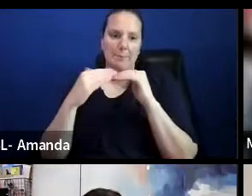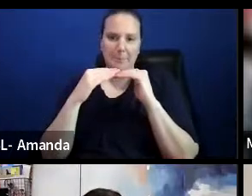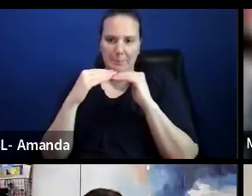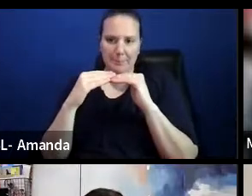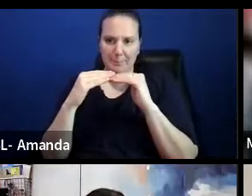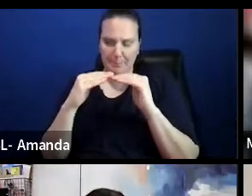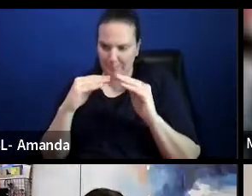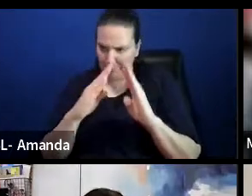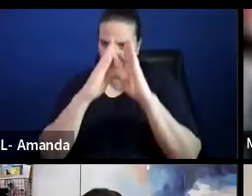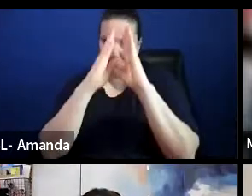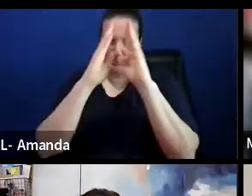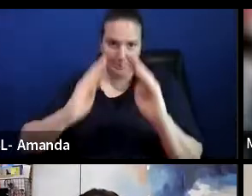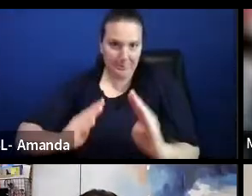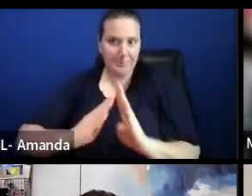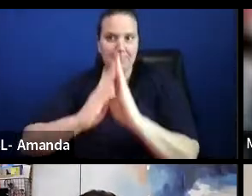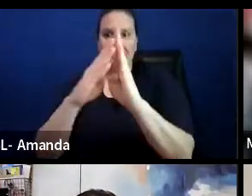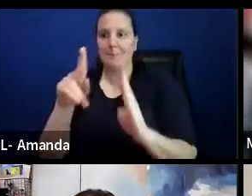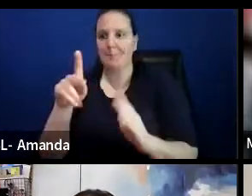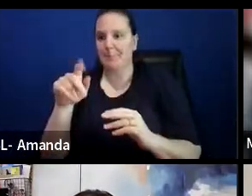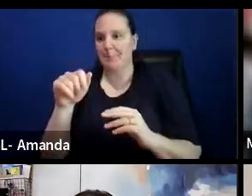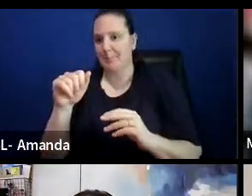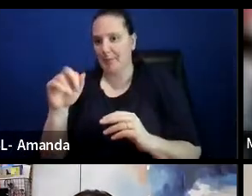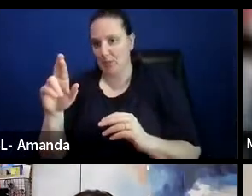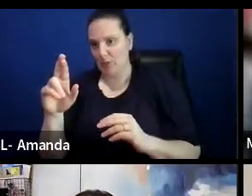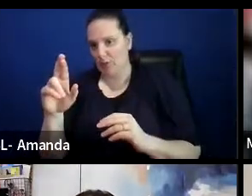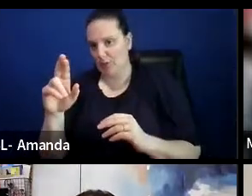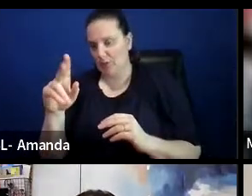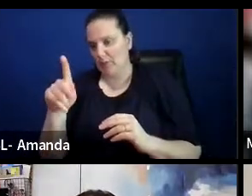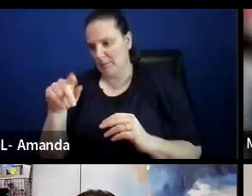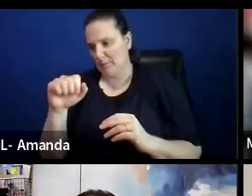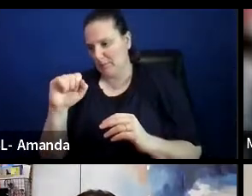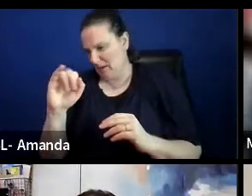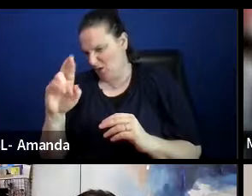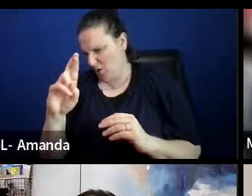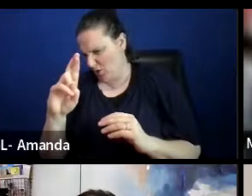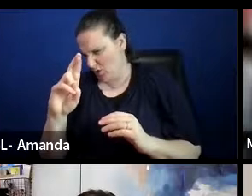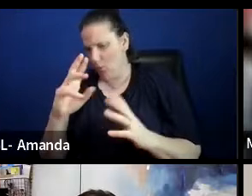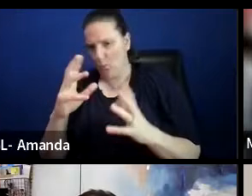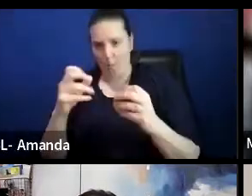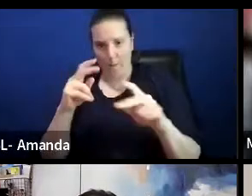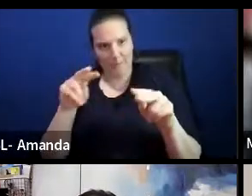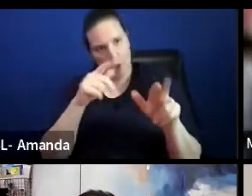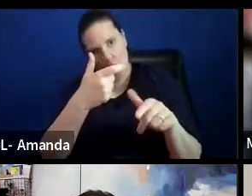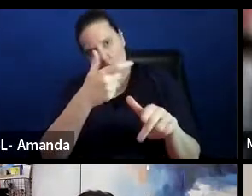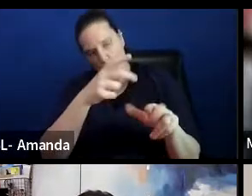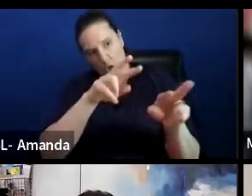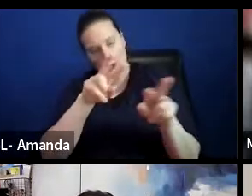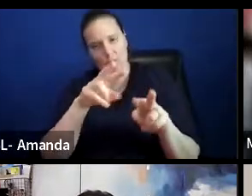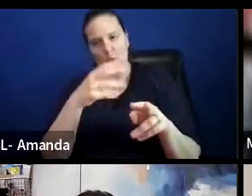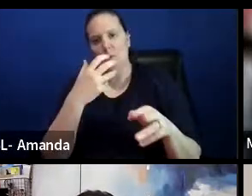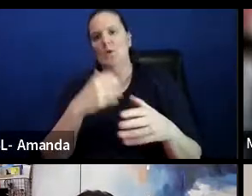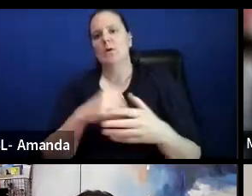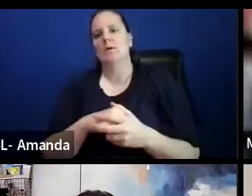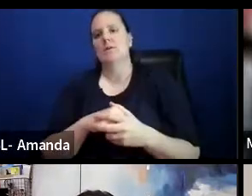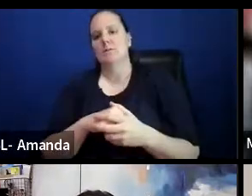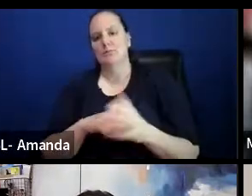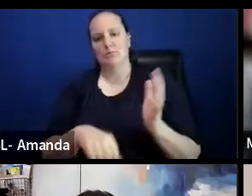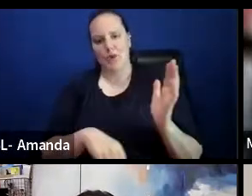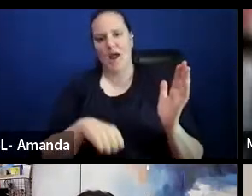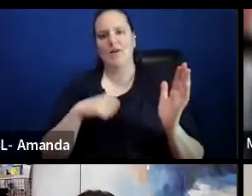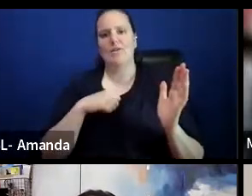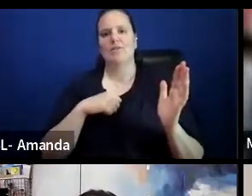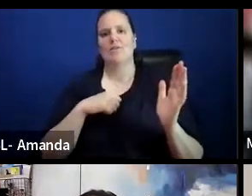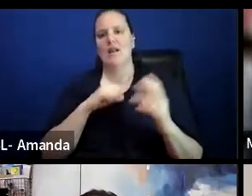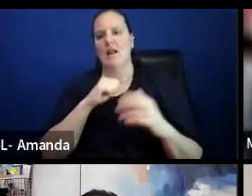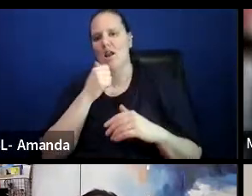piers, that we want folks to look at and say and be proud of, rather